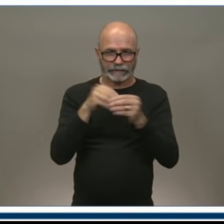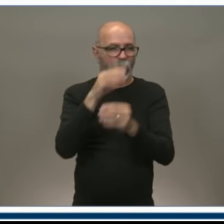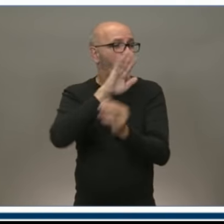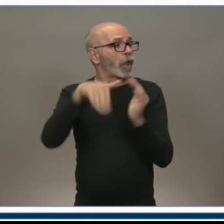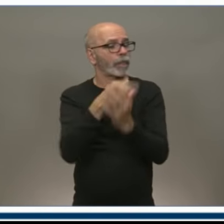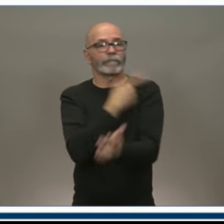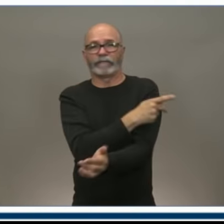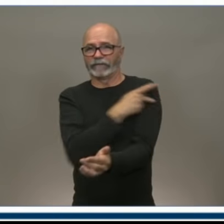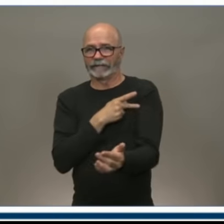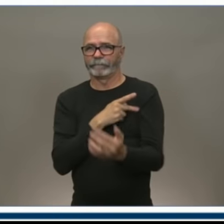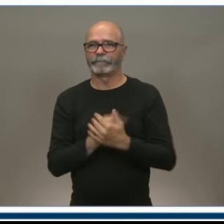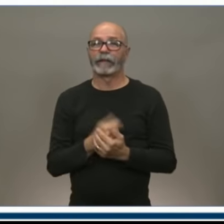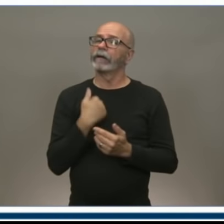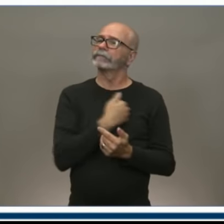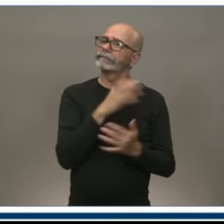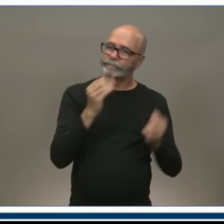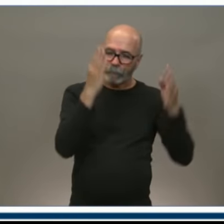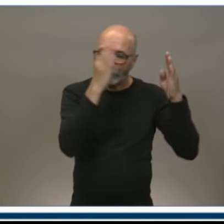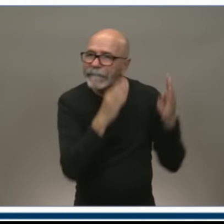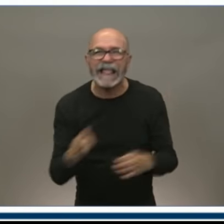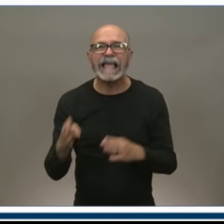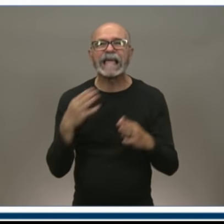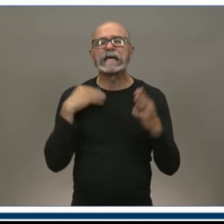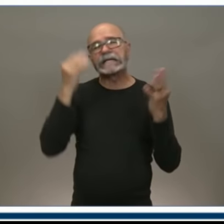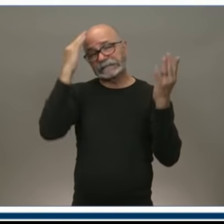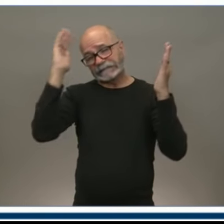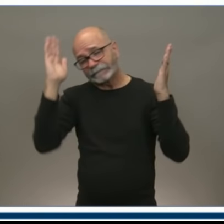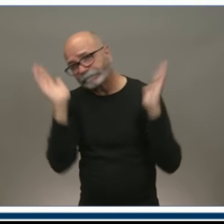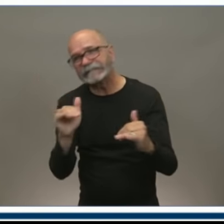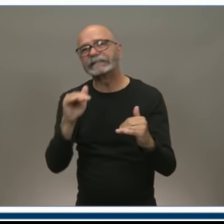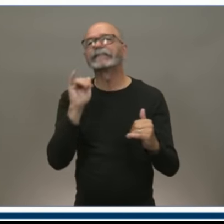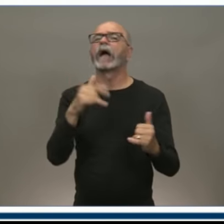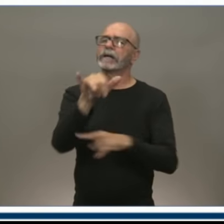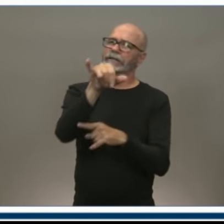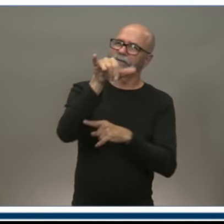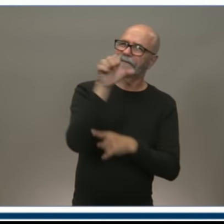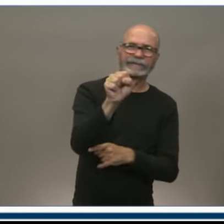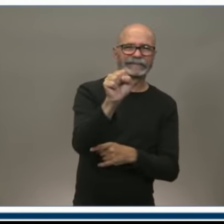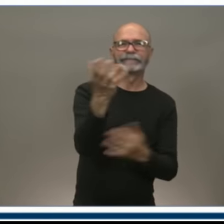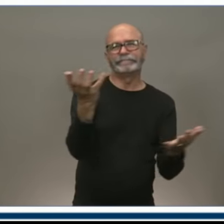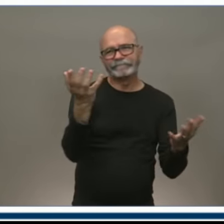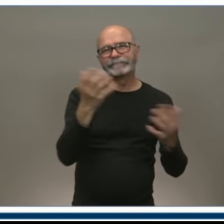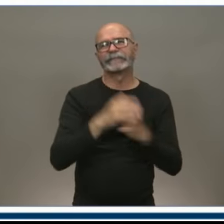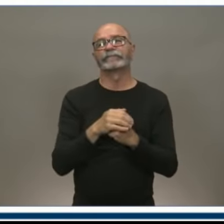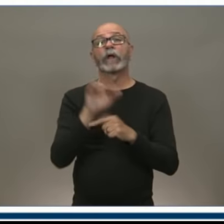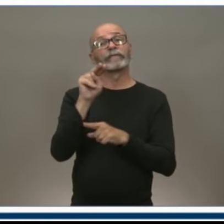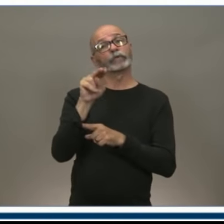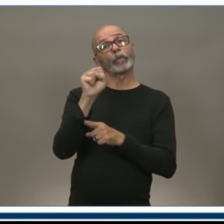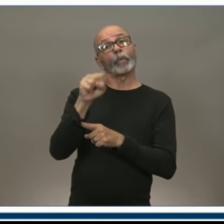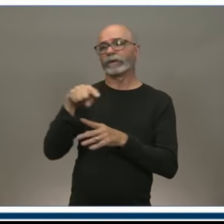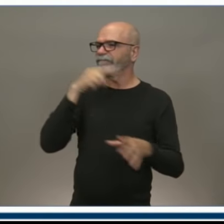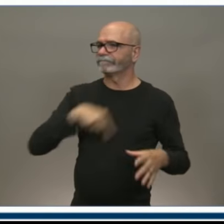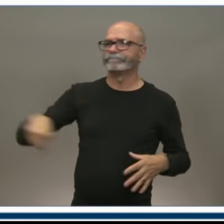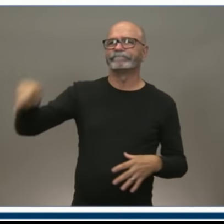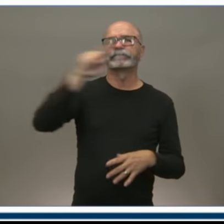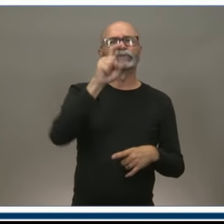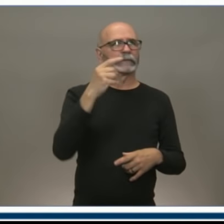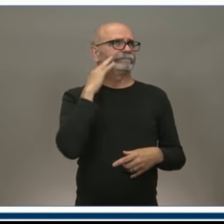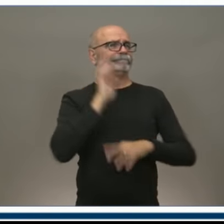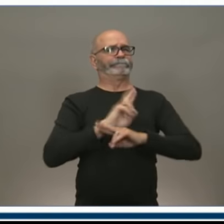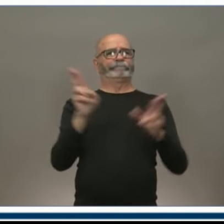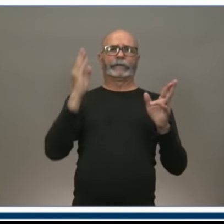and we are planning for that, and we expect to see that. Nova Scotians should have those expectations as well. But